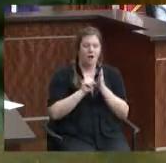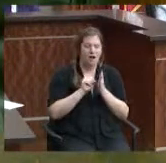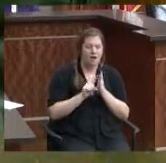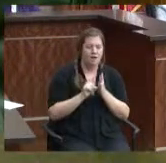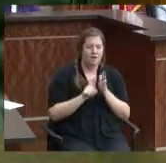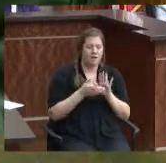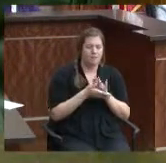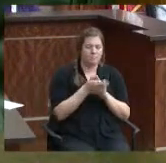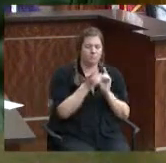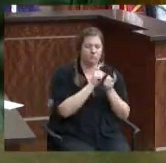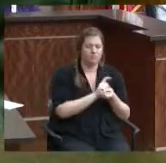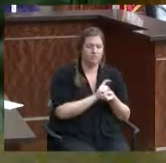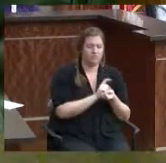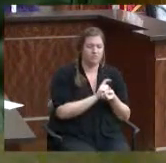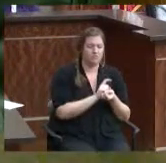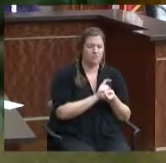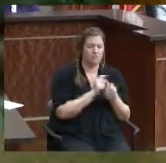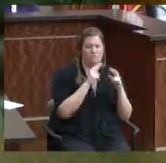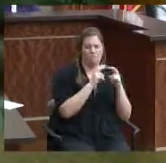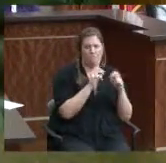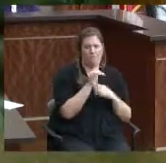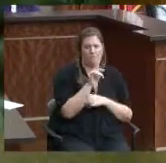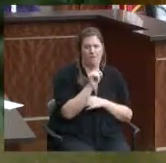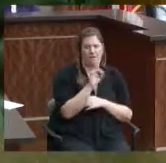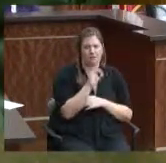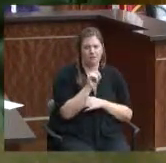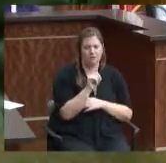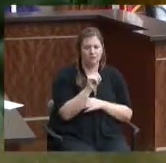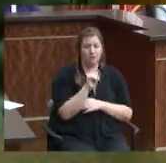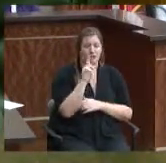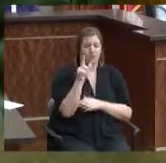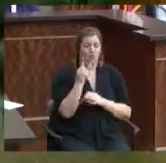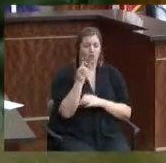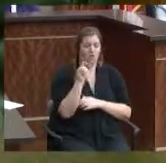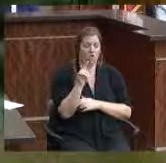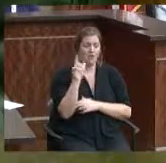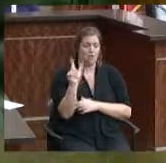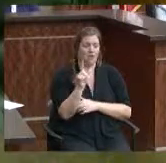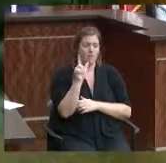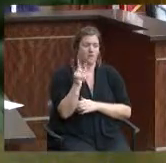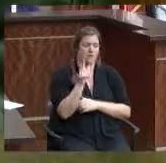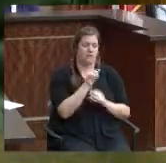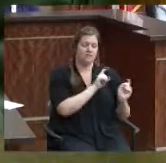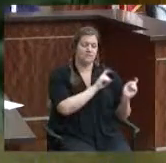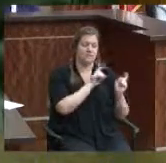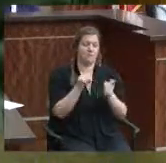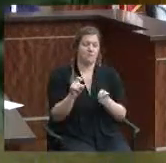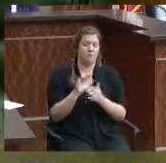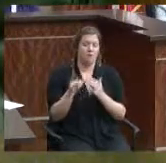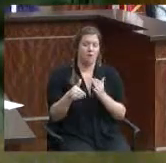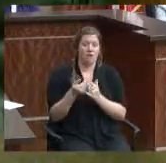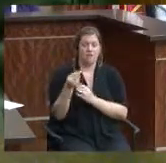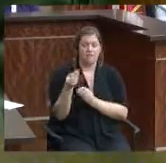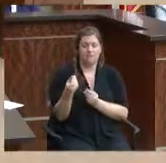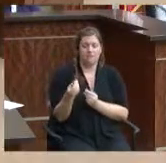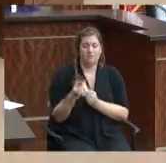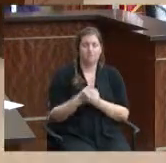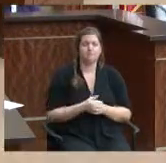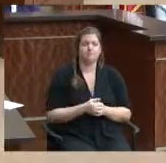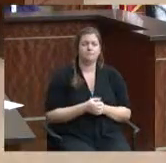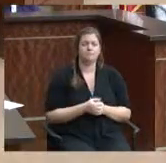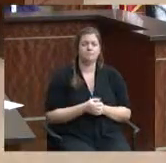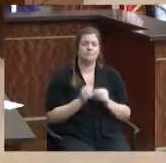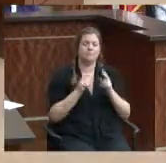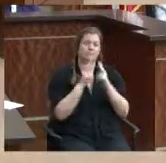into a text searchable format. The Laurel Library has given them all of their material, and